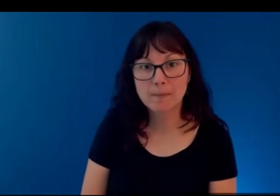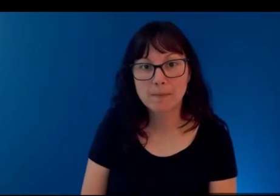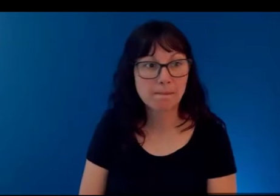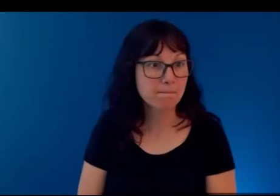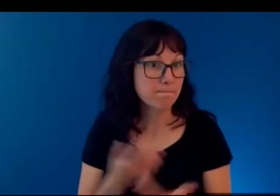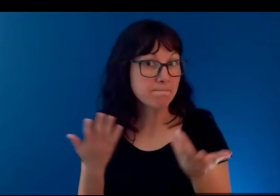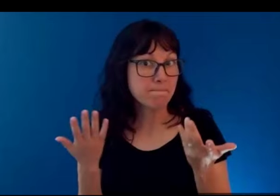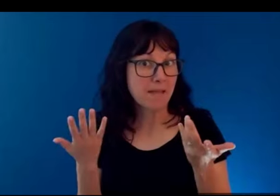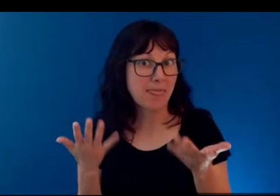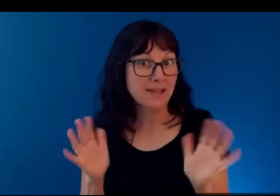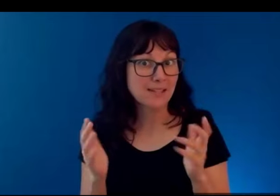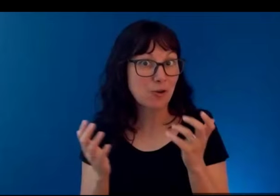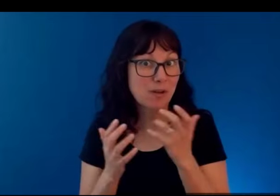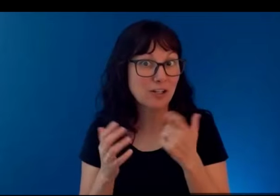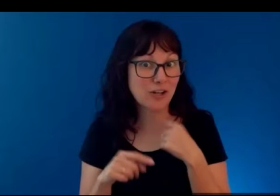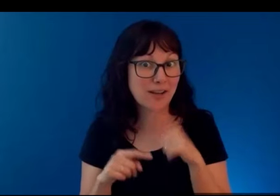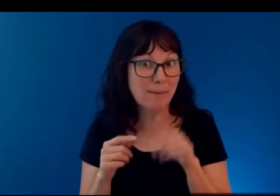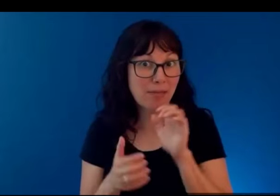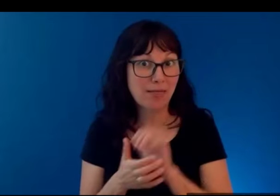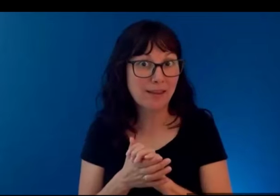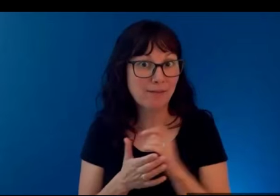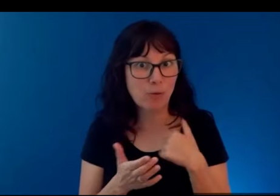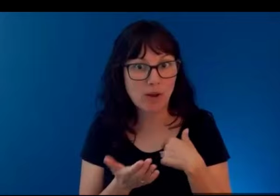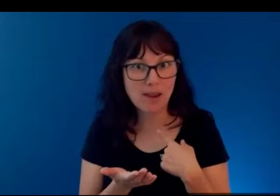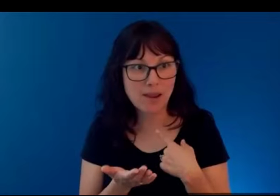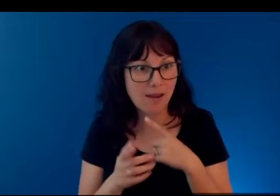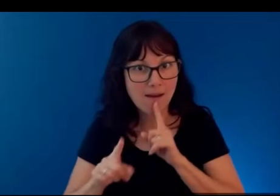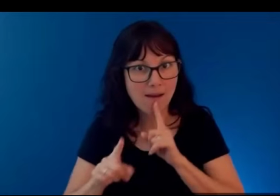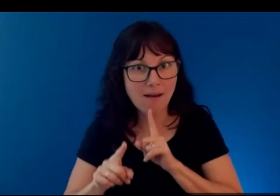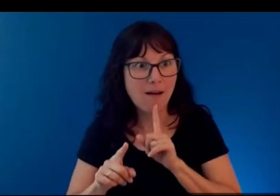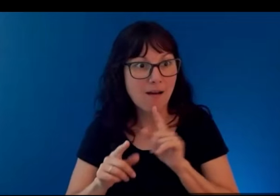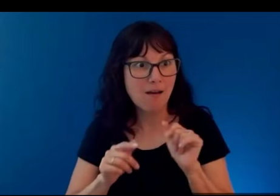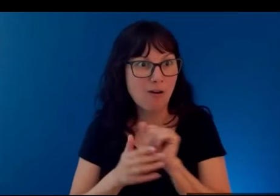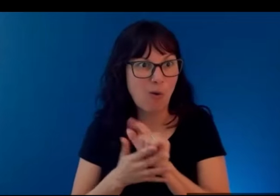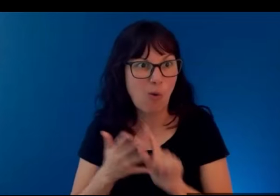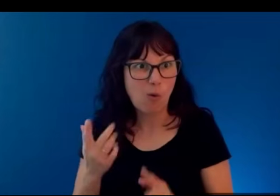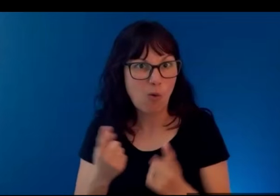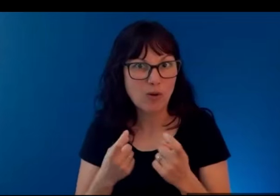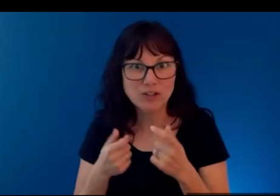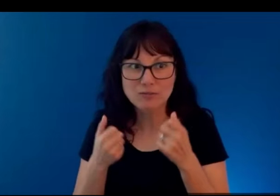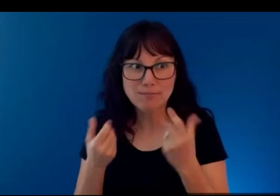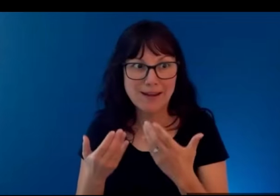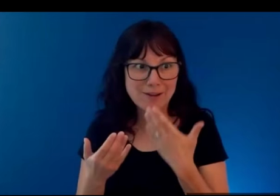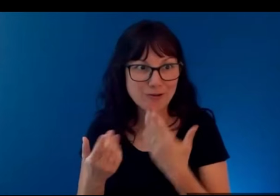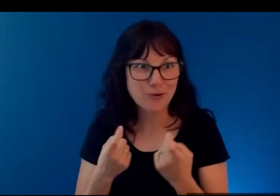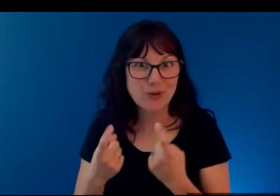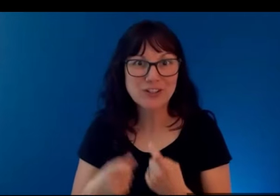And that's it. Oh my gosh, I can't believe we covered all the questions. There were a lot of great questions.